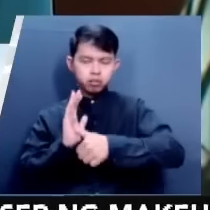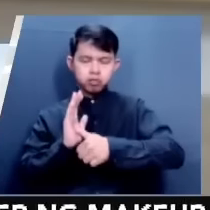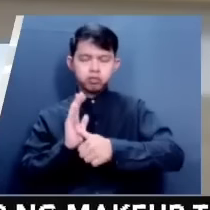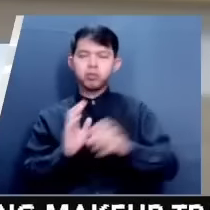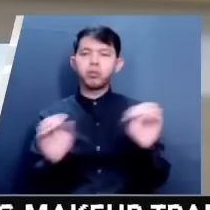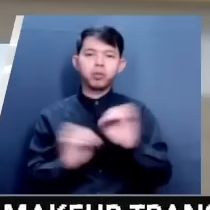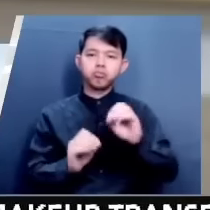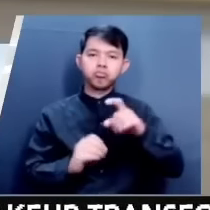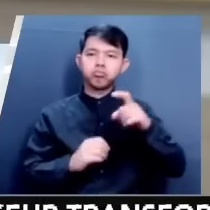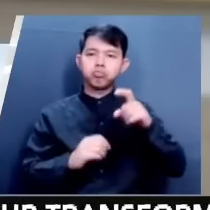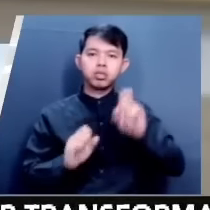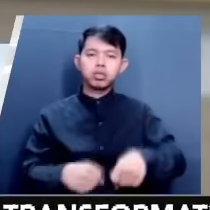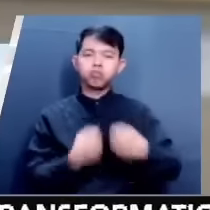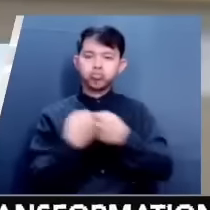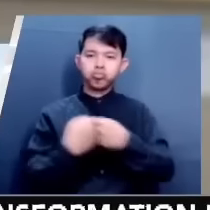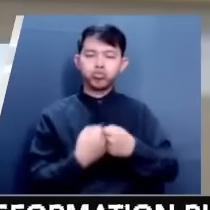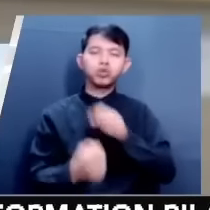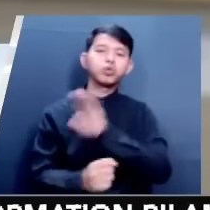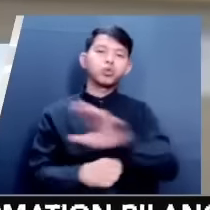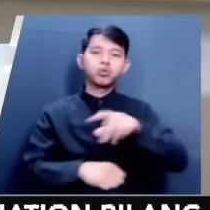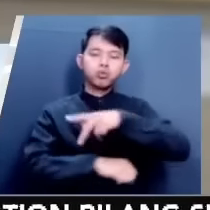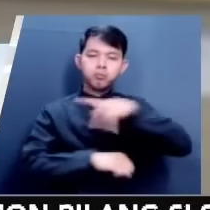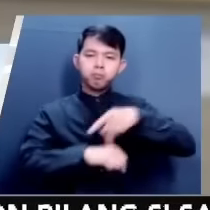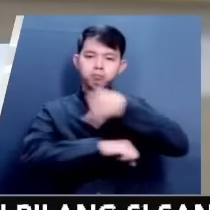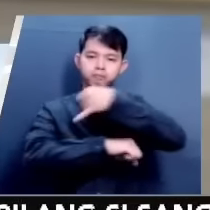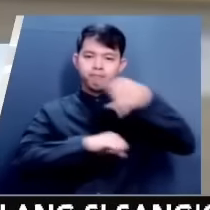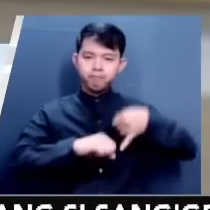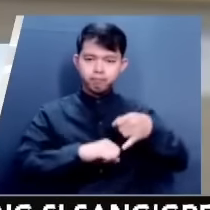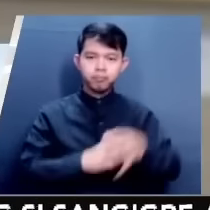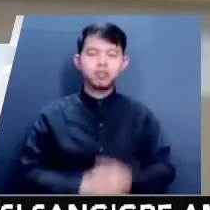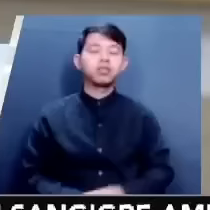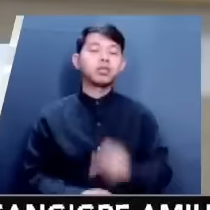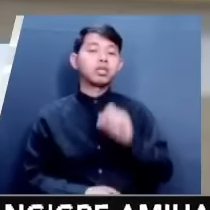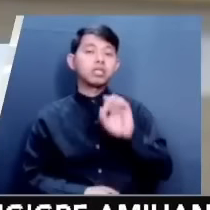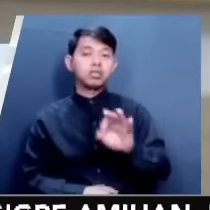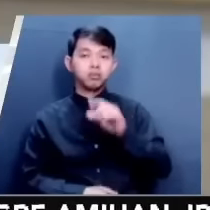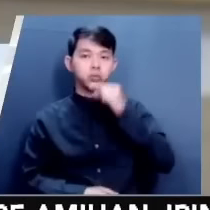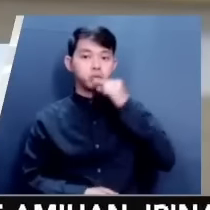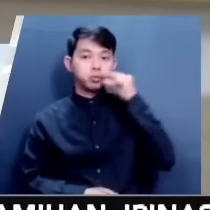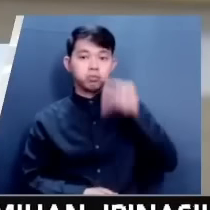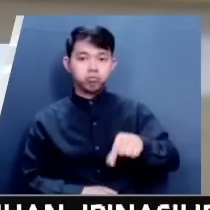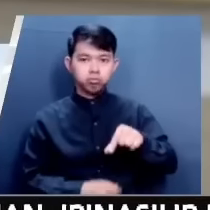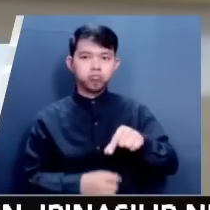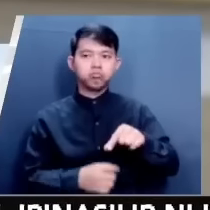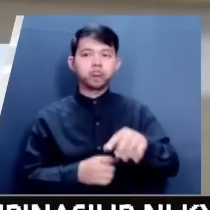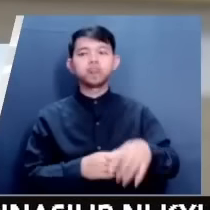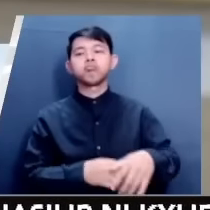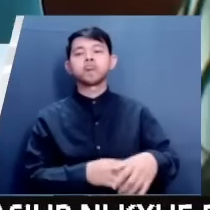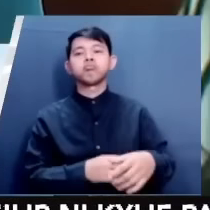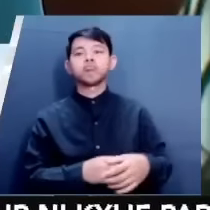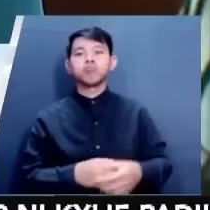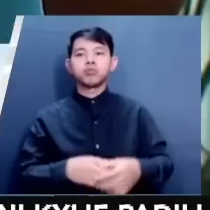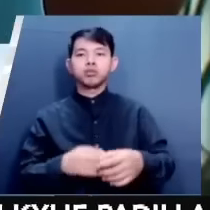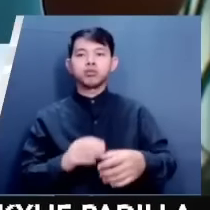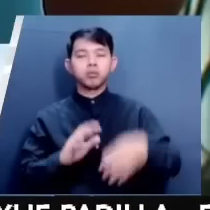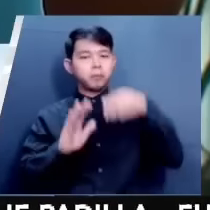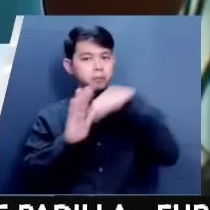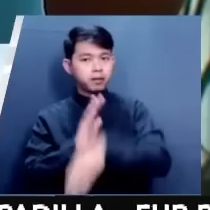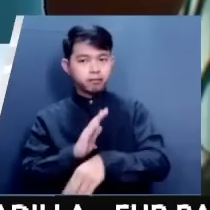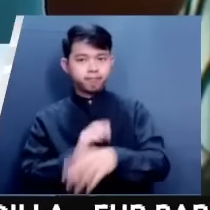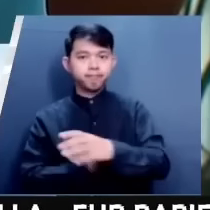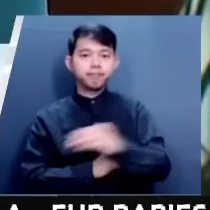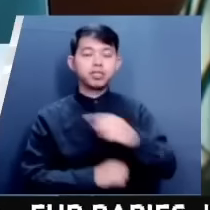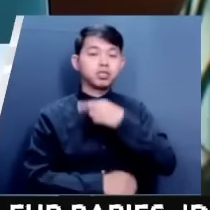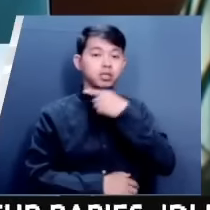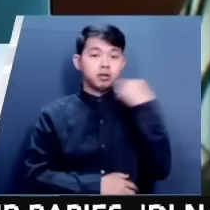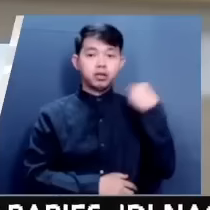unity because if Ukraine fallen down, if Russia will occupy us totally, we will see this war